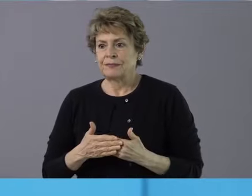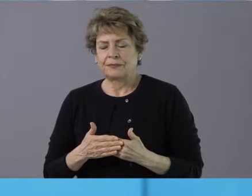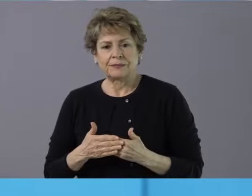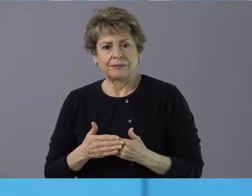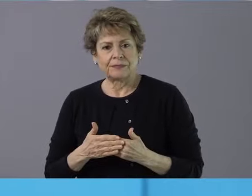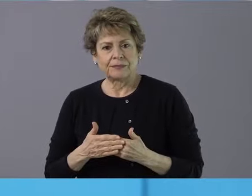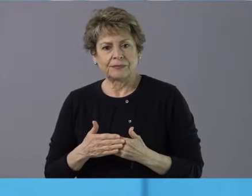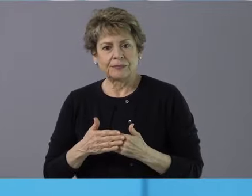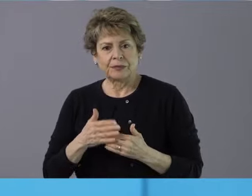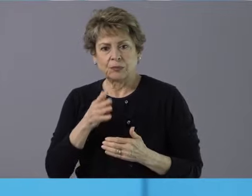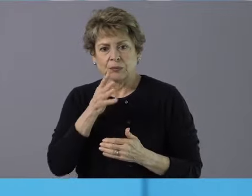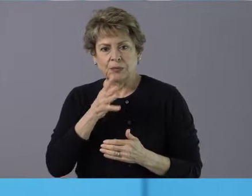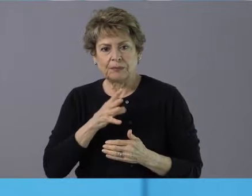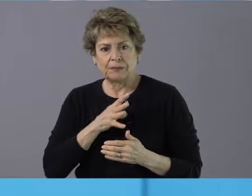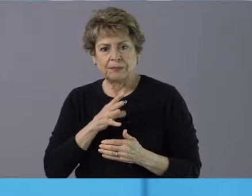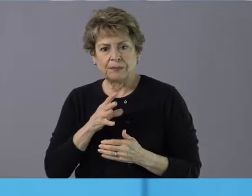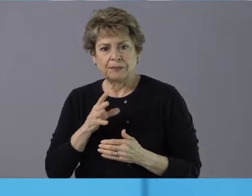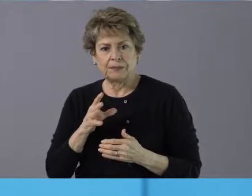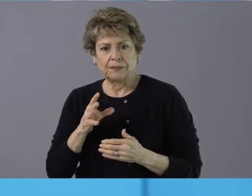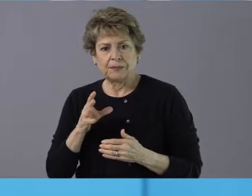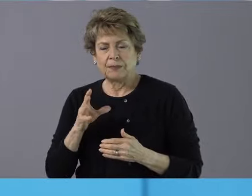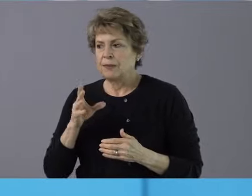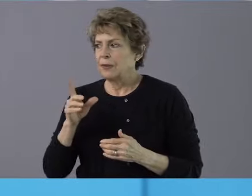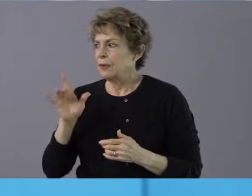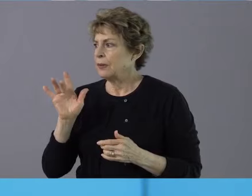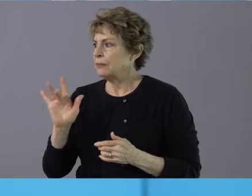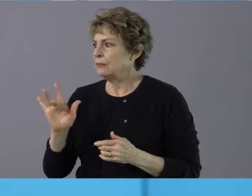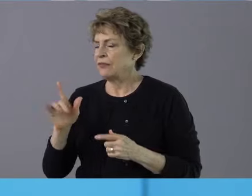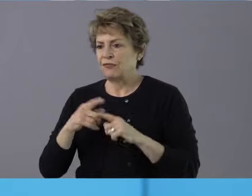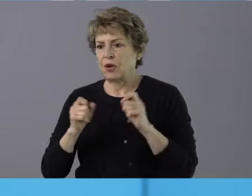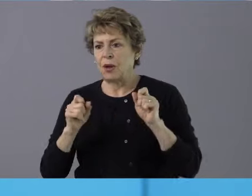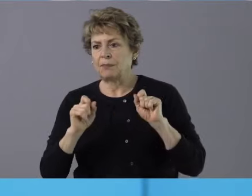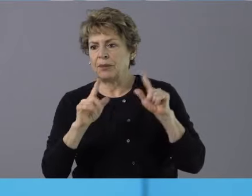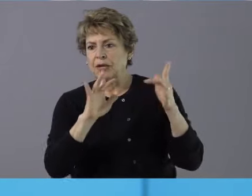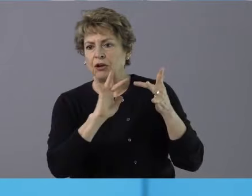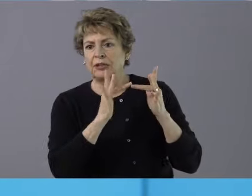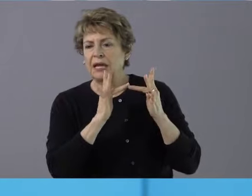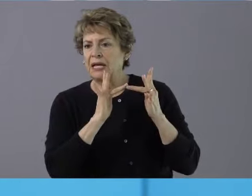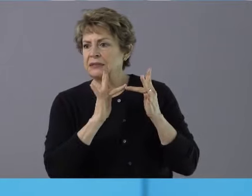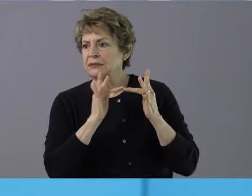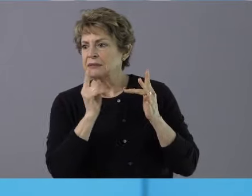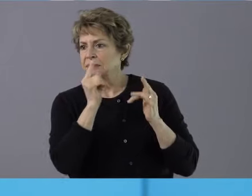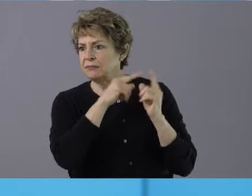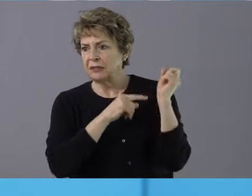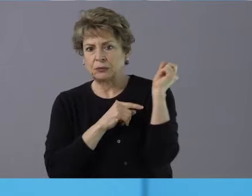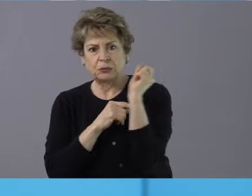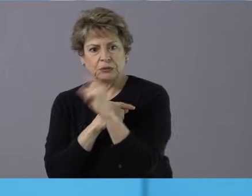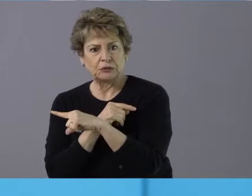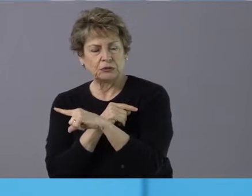Kathy, you need to unmute. Sorry about that. Can you hear me? Yes, we can hear you. Please go